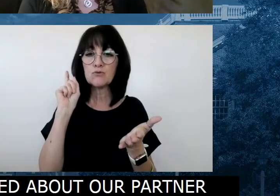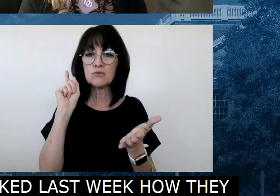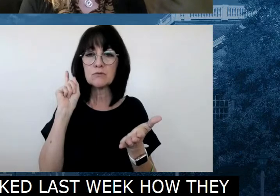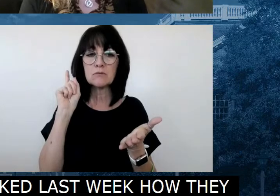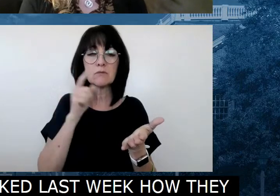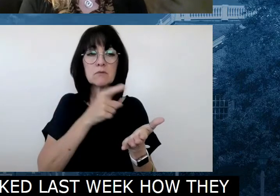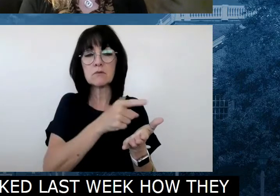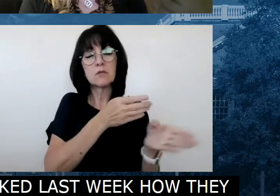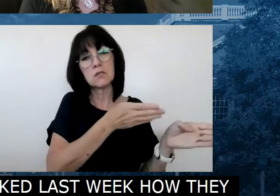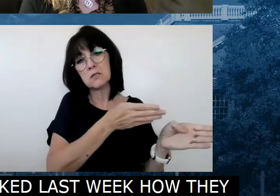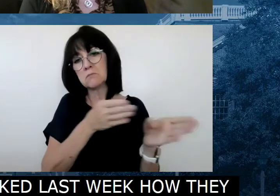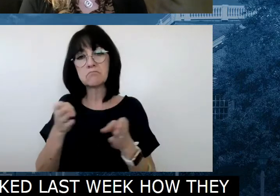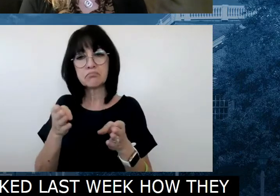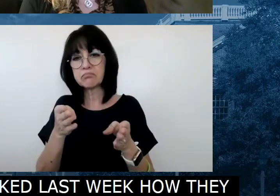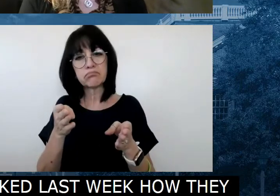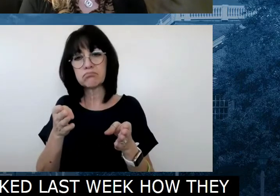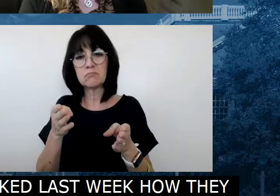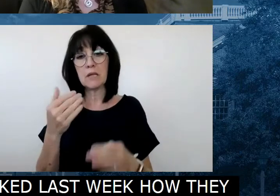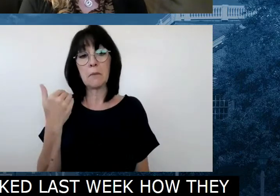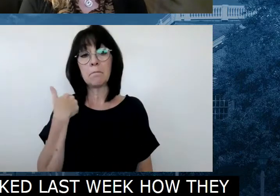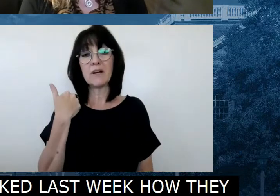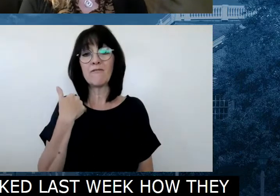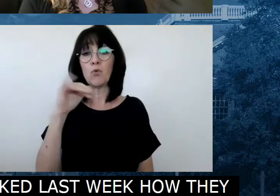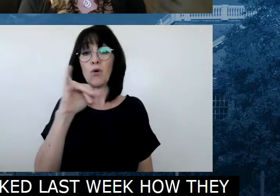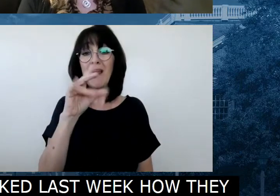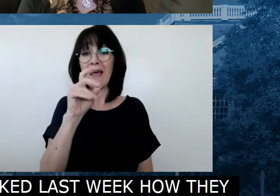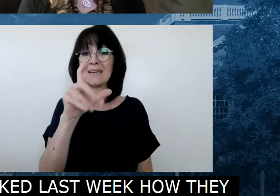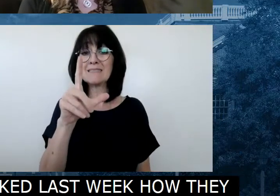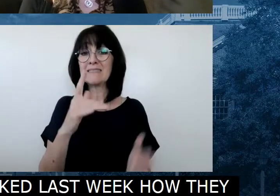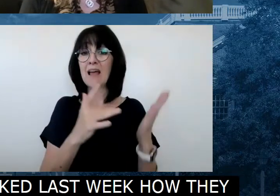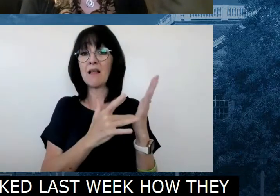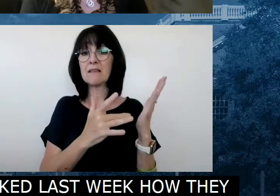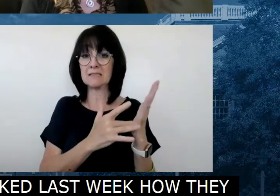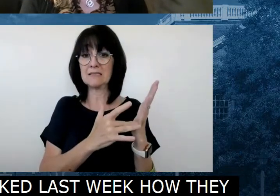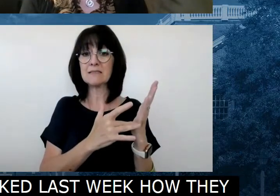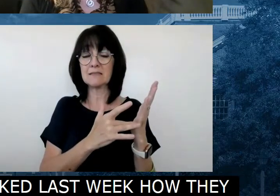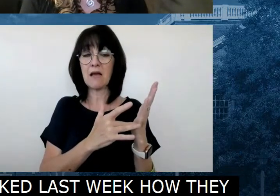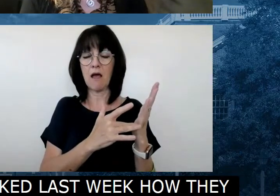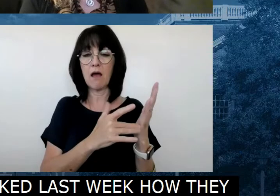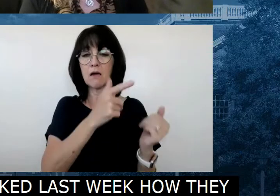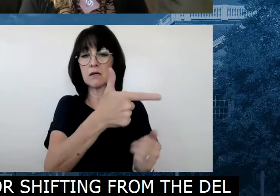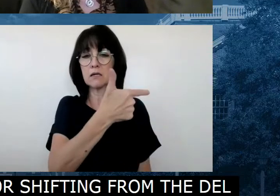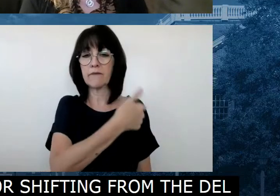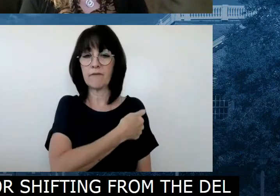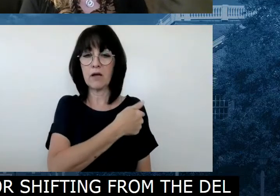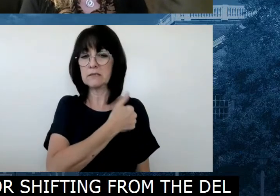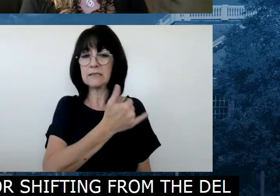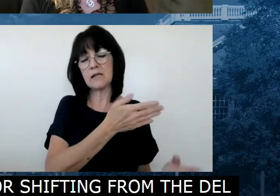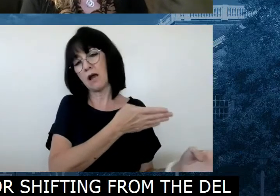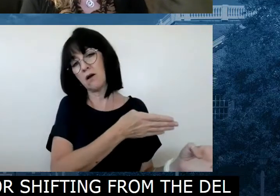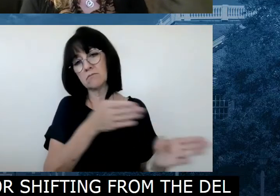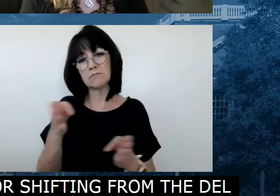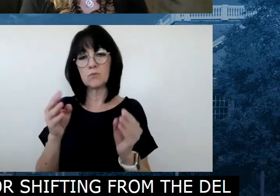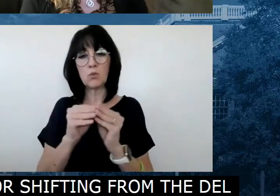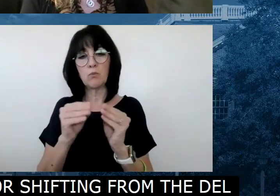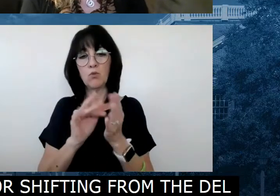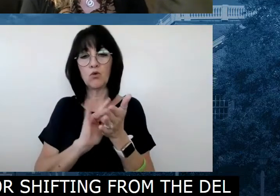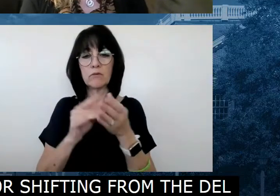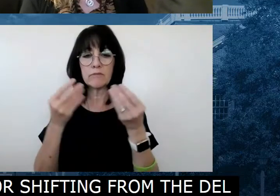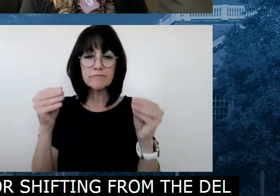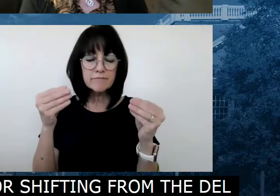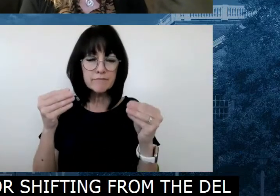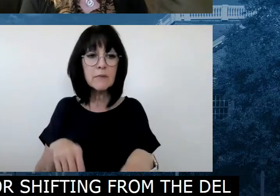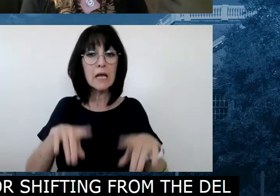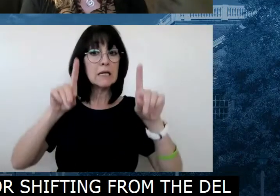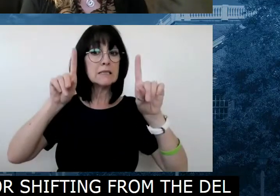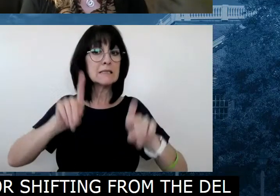on-site, or shifting away from the Deltec vaccination sites to do more roaming stuff. And part of that's going to be identifying some of these testing sites that have a